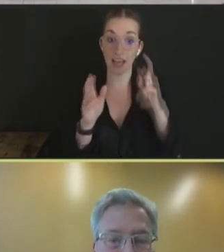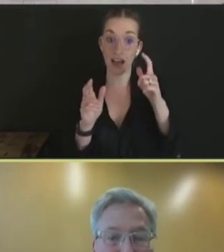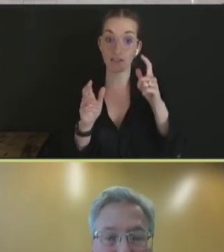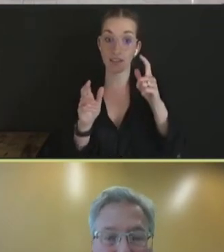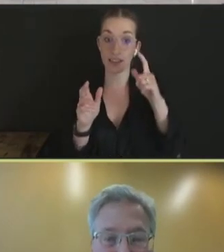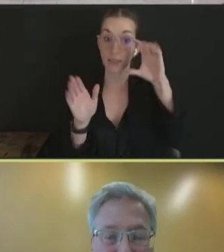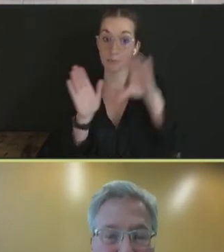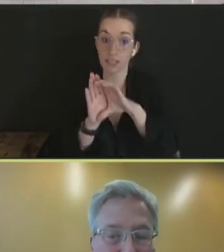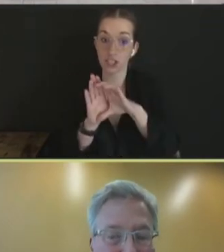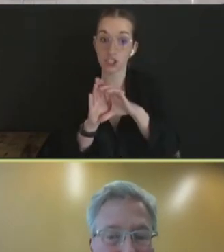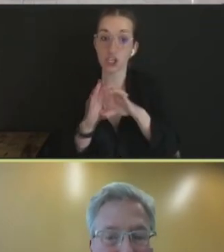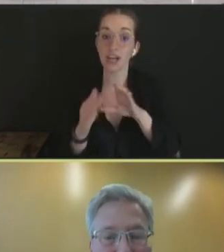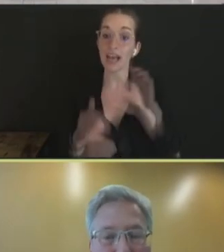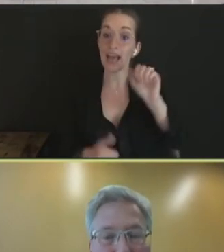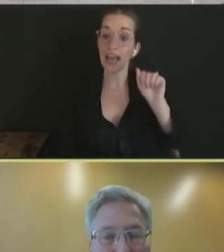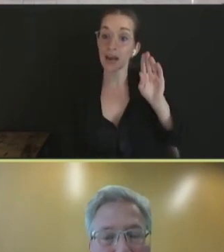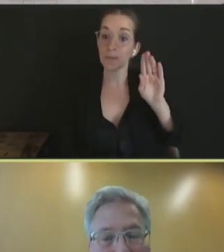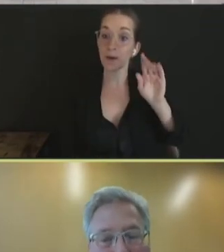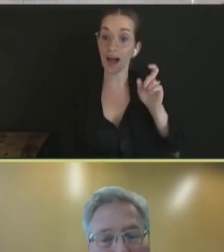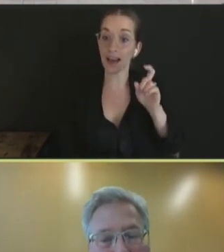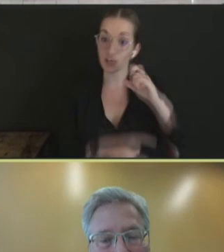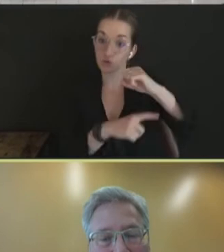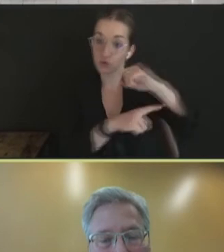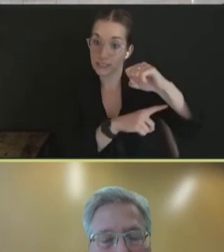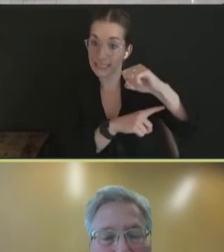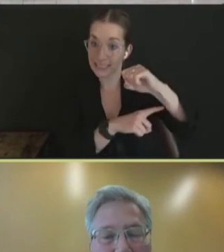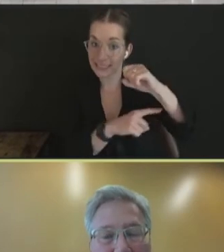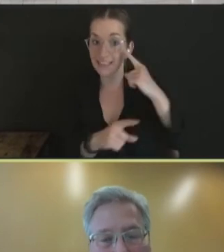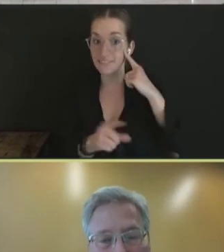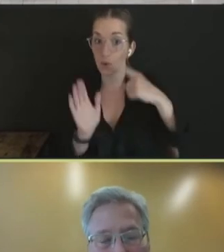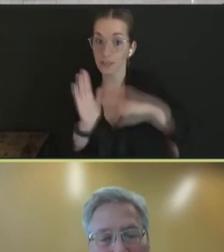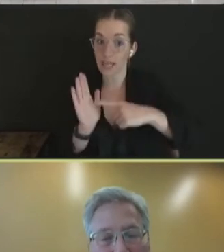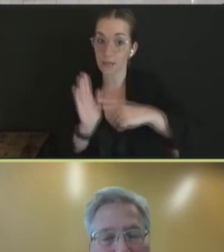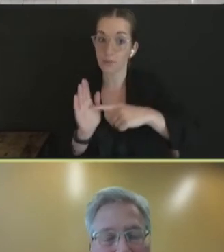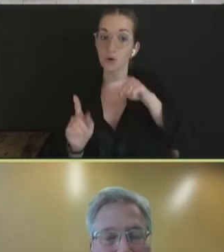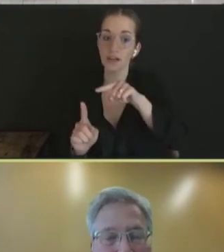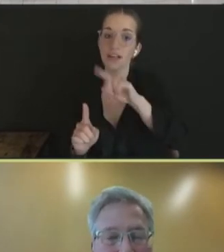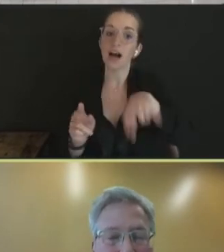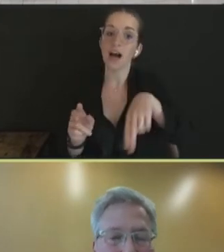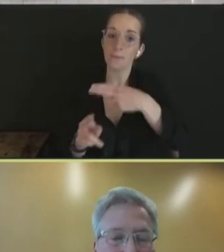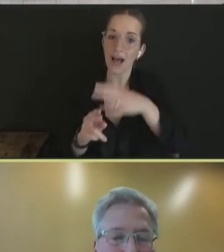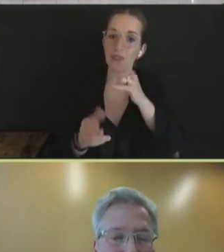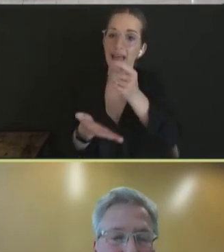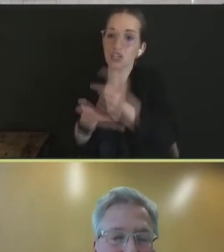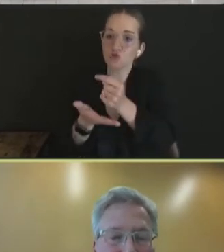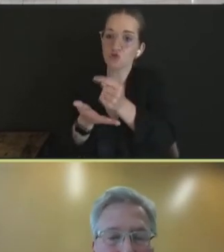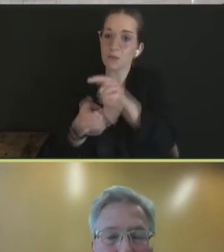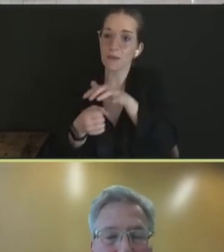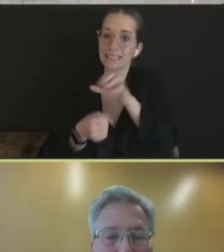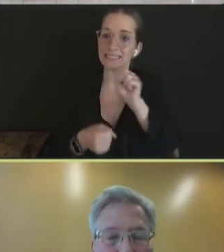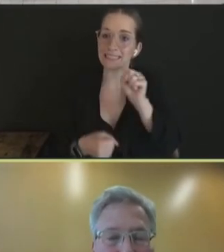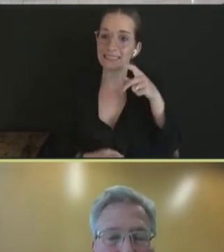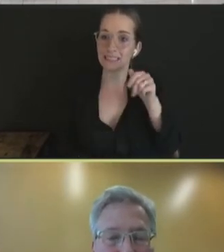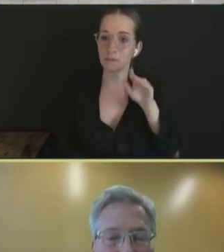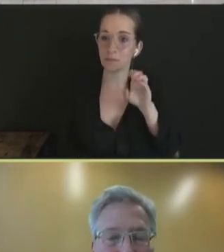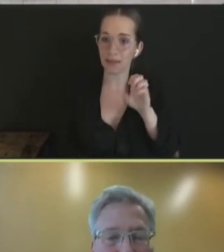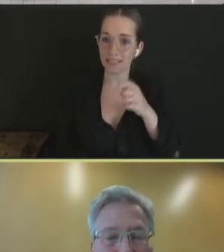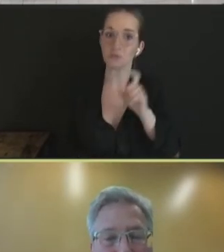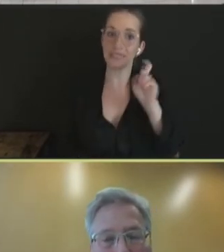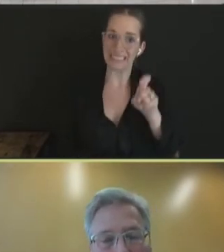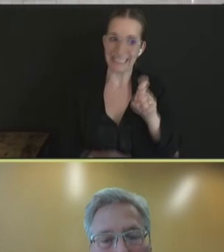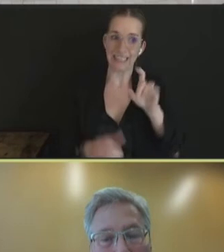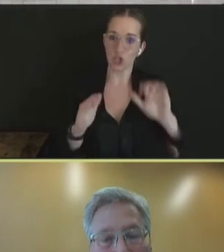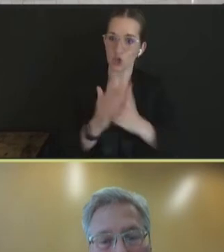antibiotic resistance itself, for example. It's about the treatment space. We know that there's a need for new